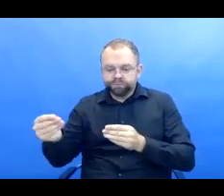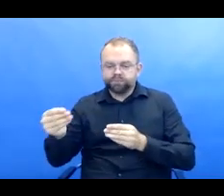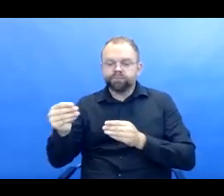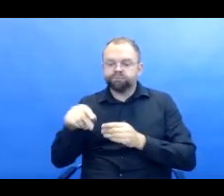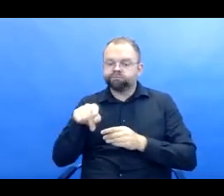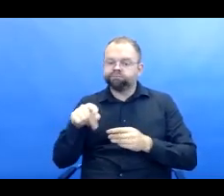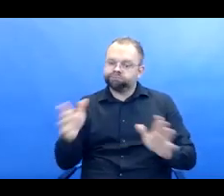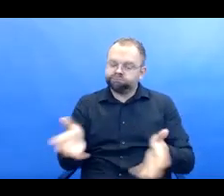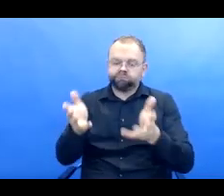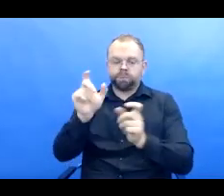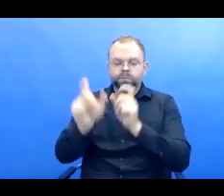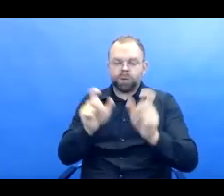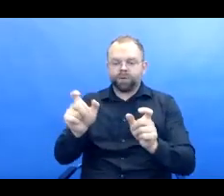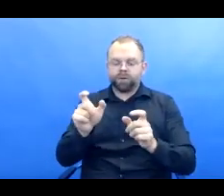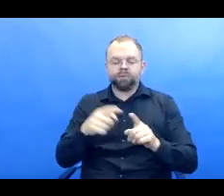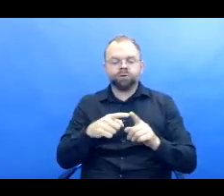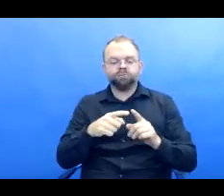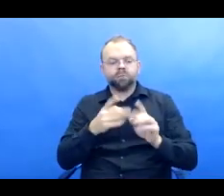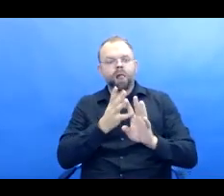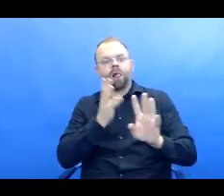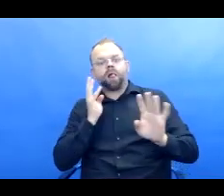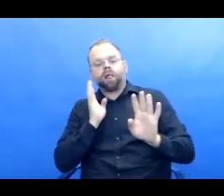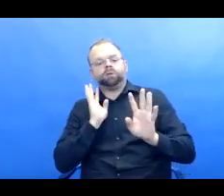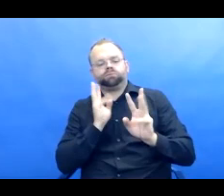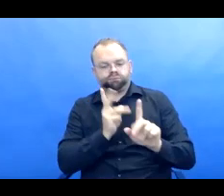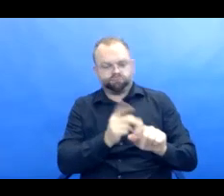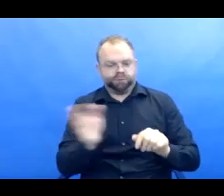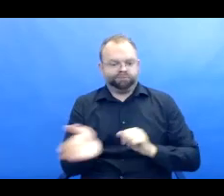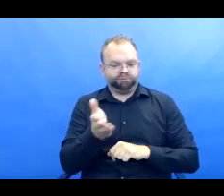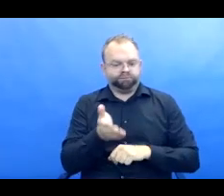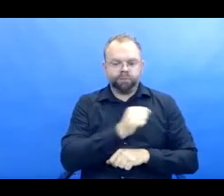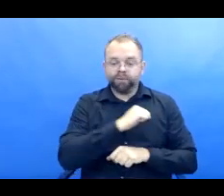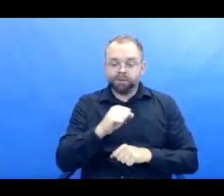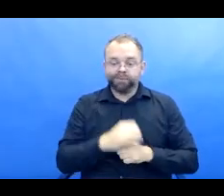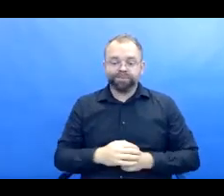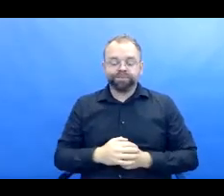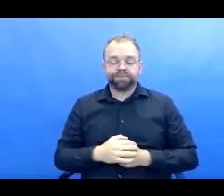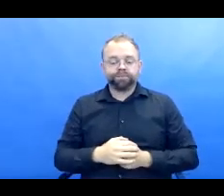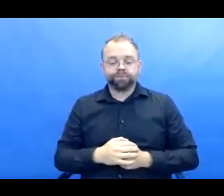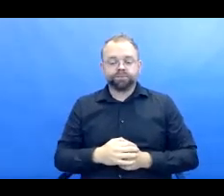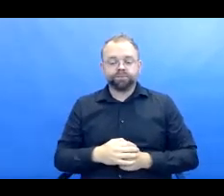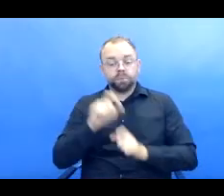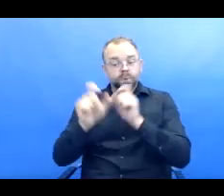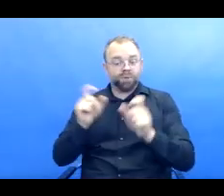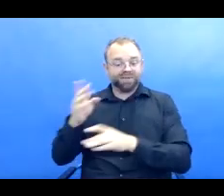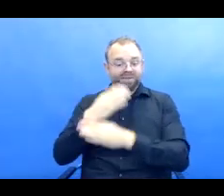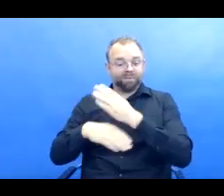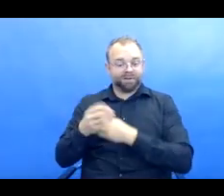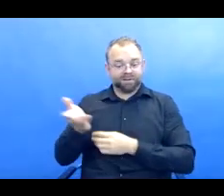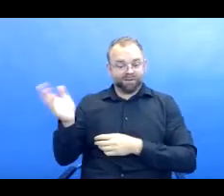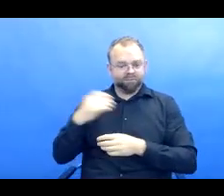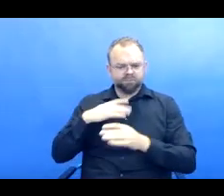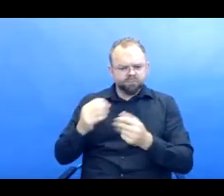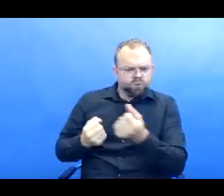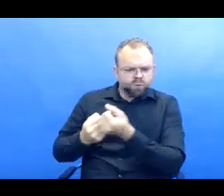is the National Social Assistance Program of 1,000 rupees paid in 3 months in 2 installments. Apart from